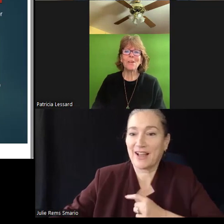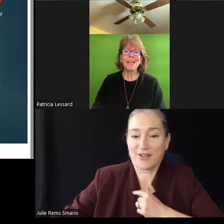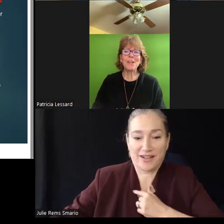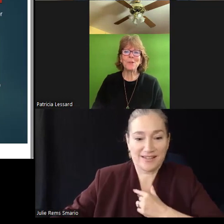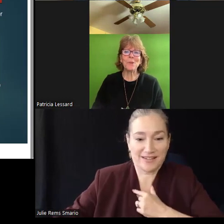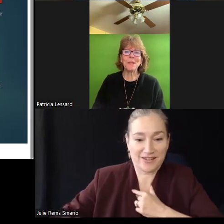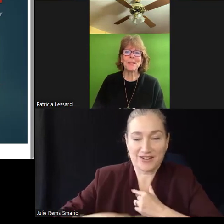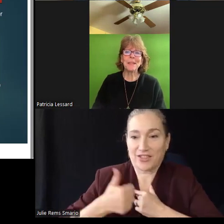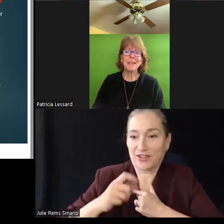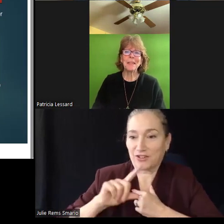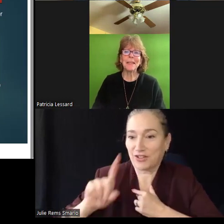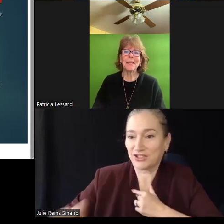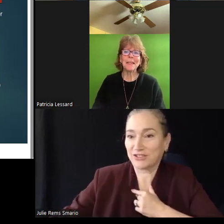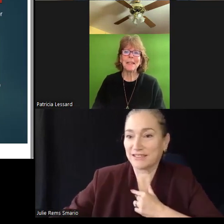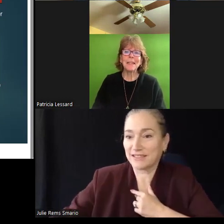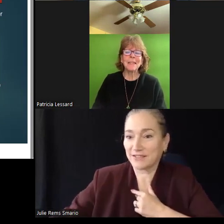Oh, thank you.